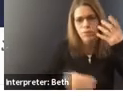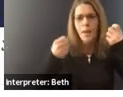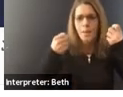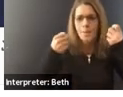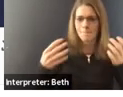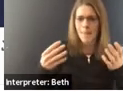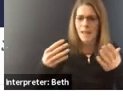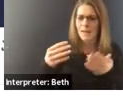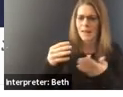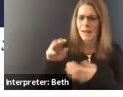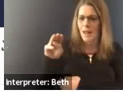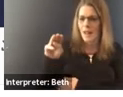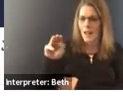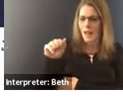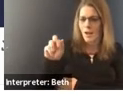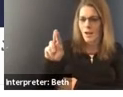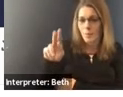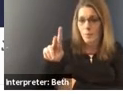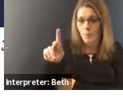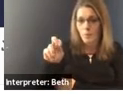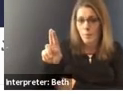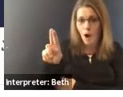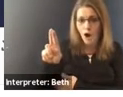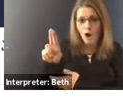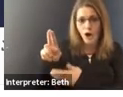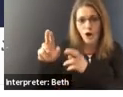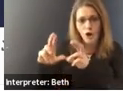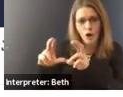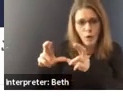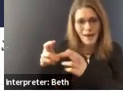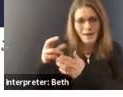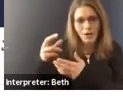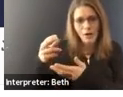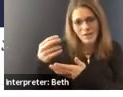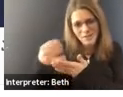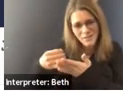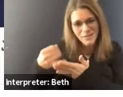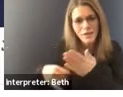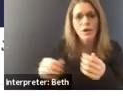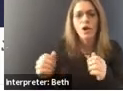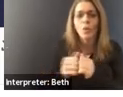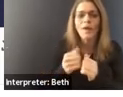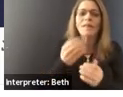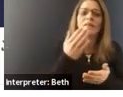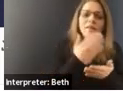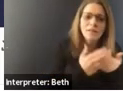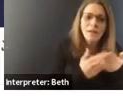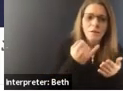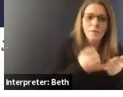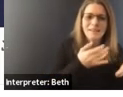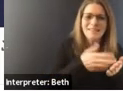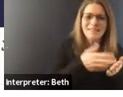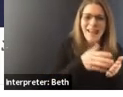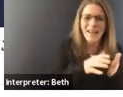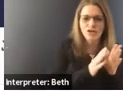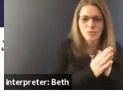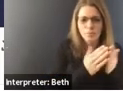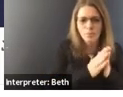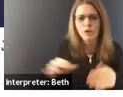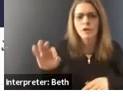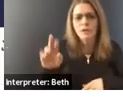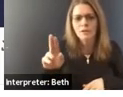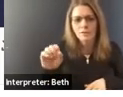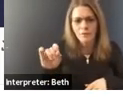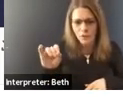some mixed in sketchbook drawings, Fusion files, but the